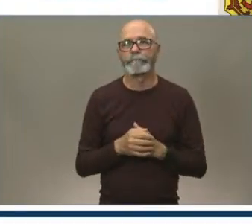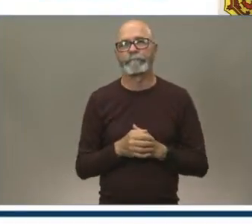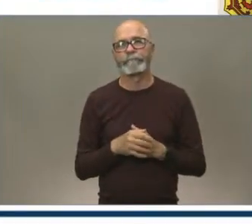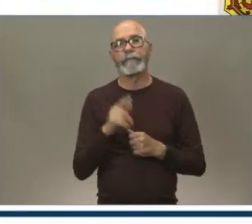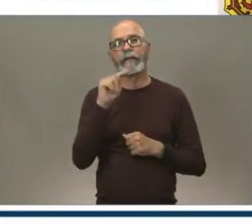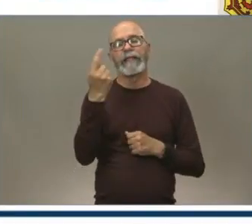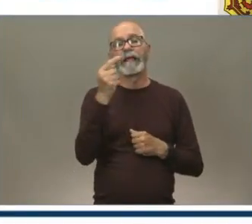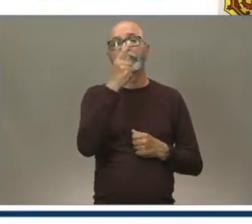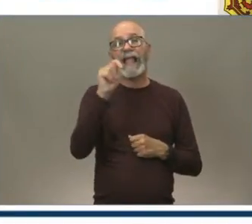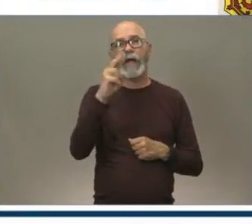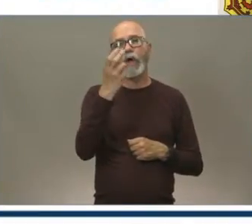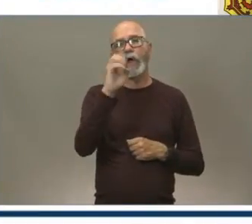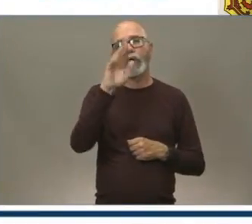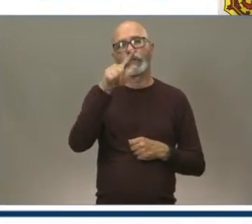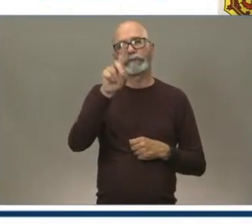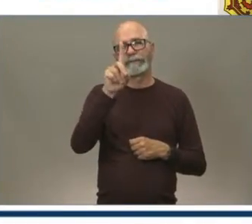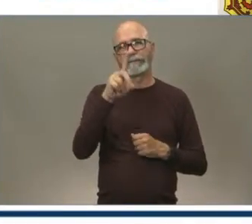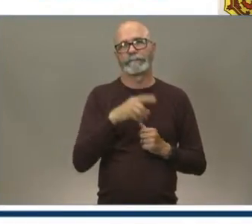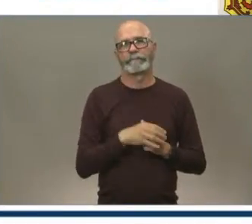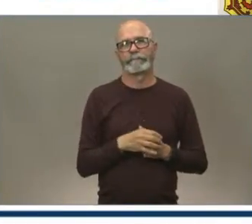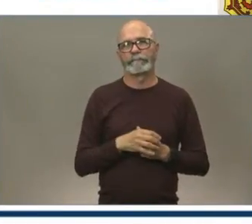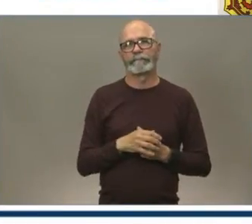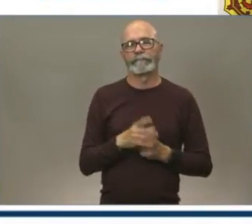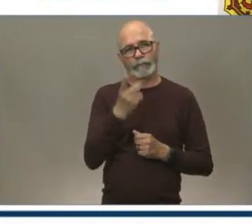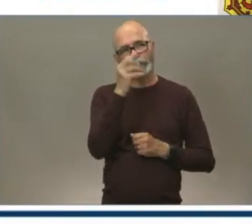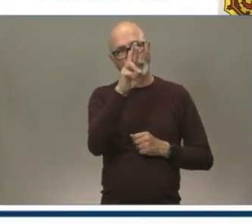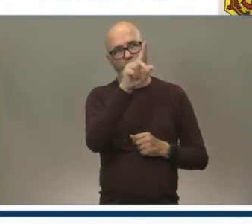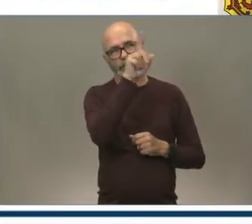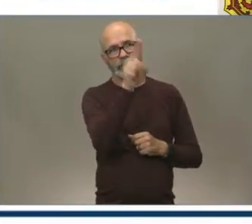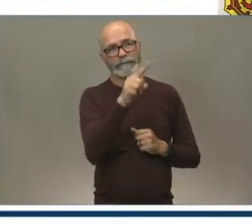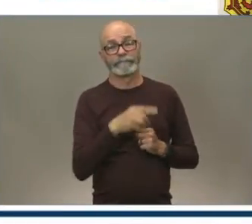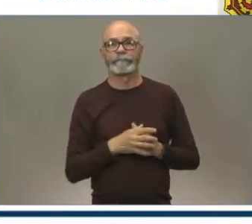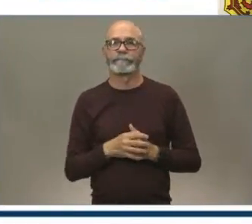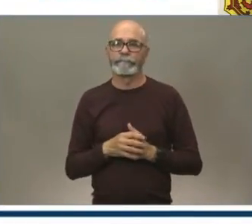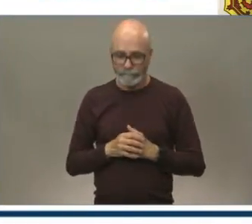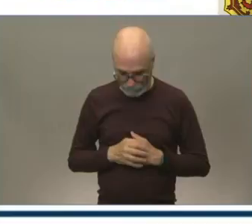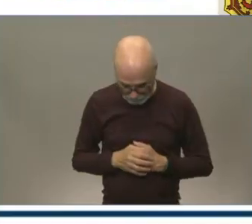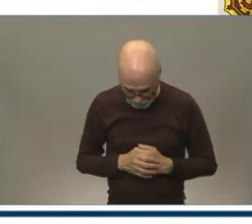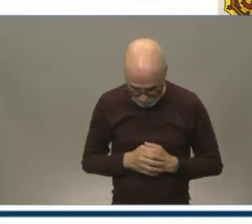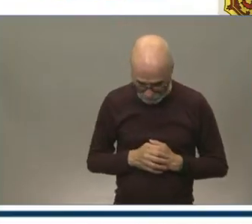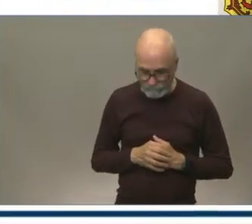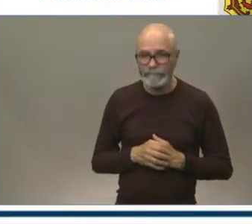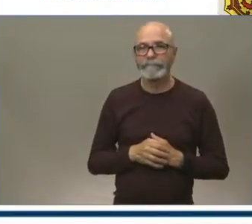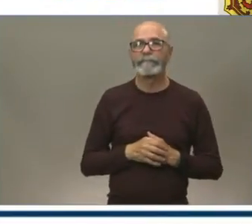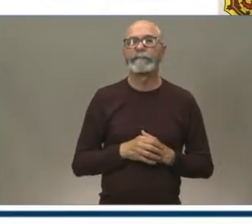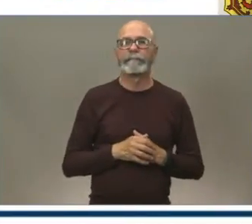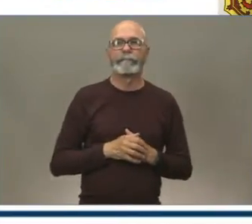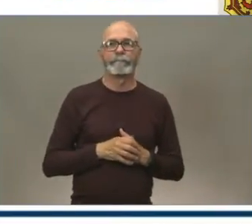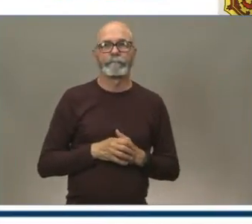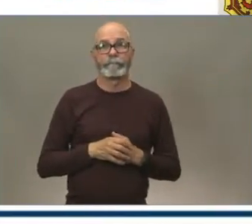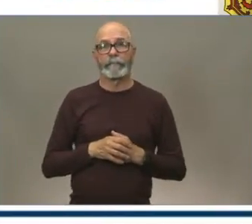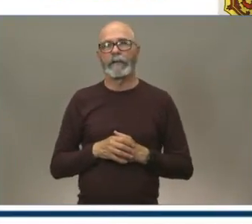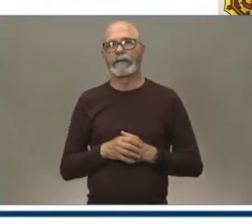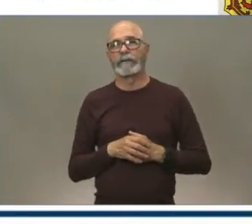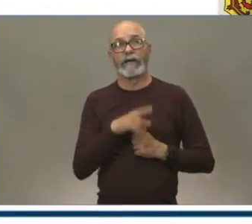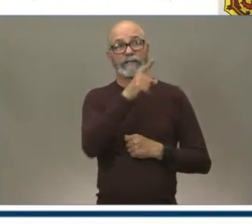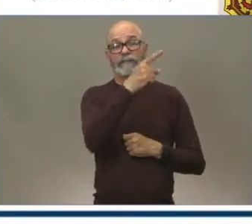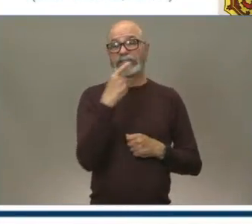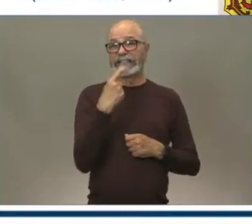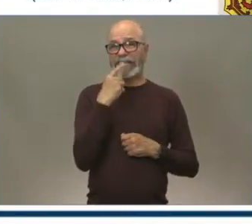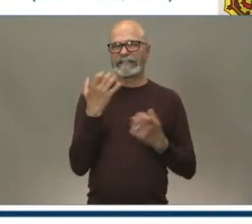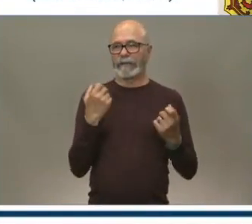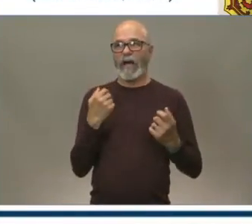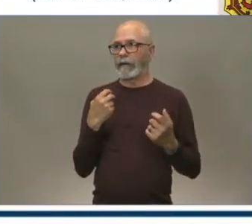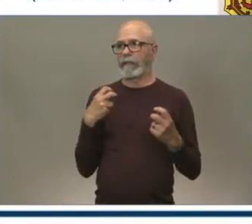Thank you. This is for Dr. Strang. You say this situation scares you. That's not a word that you